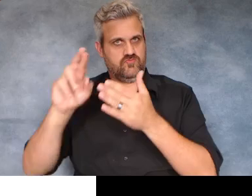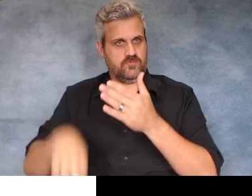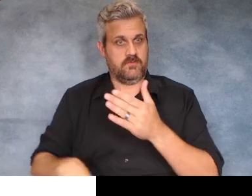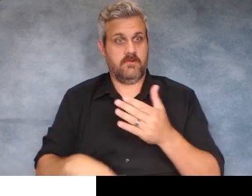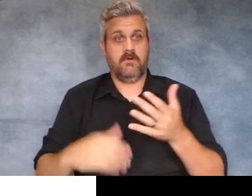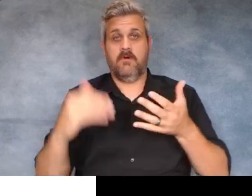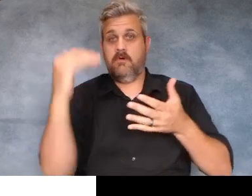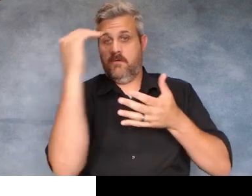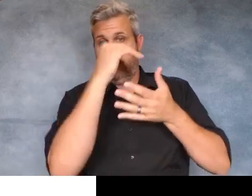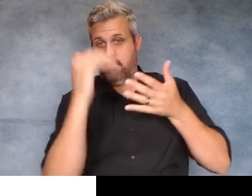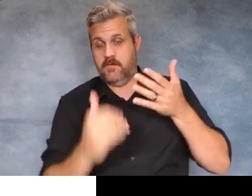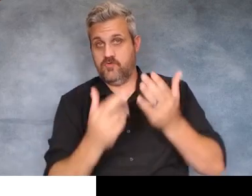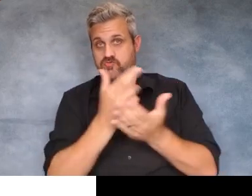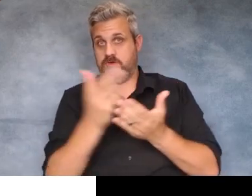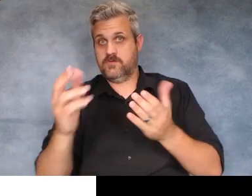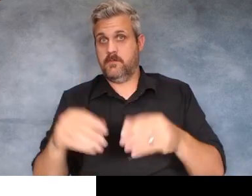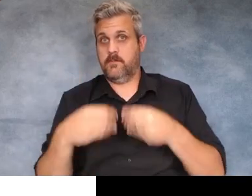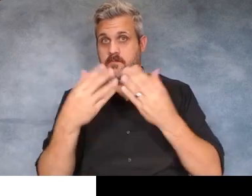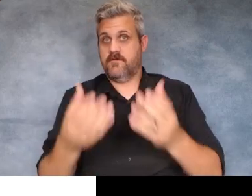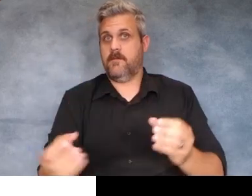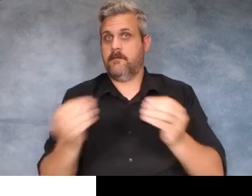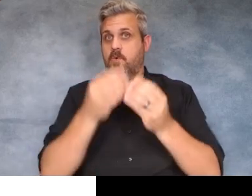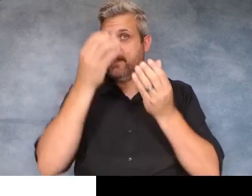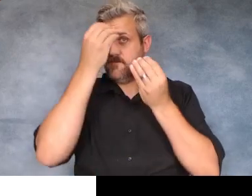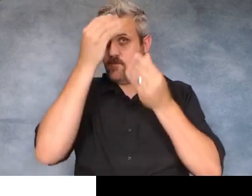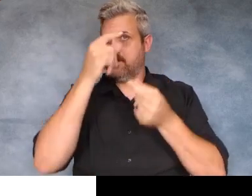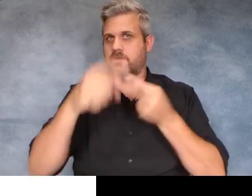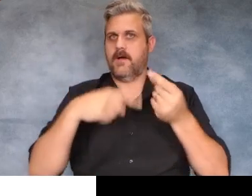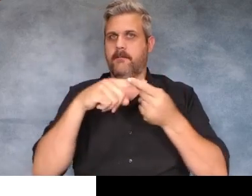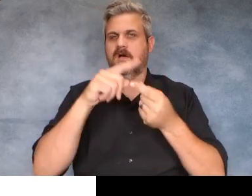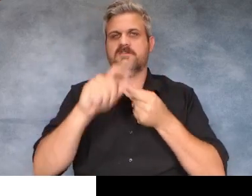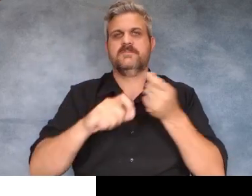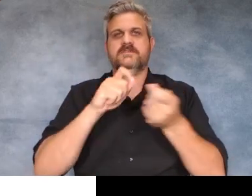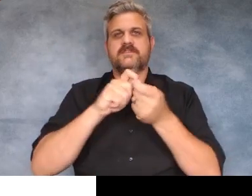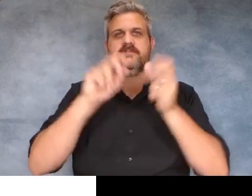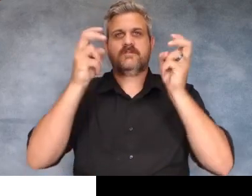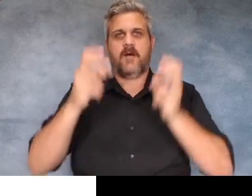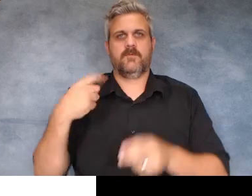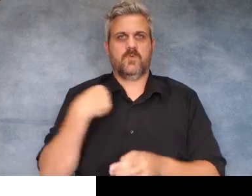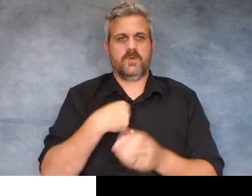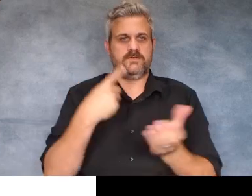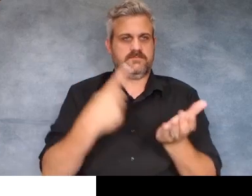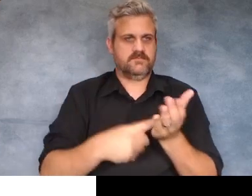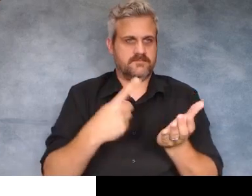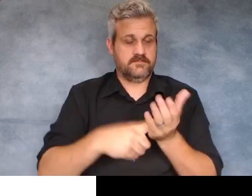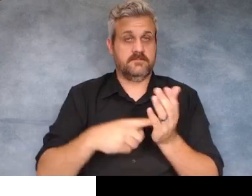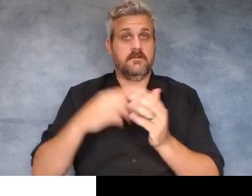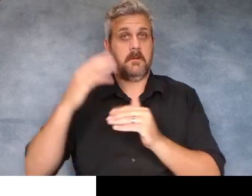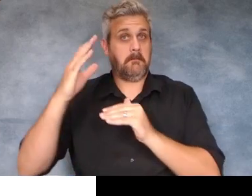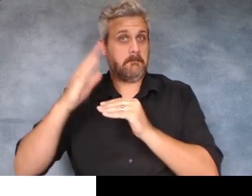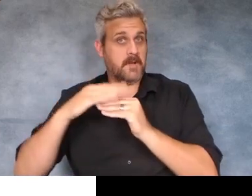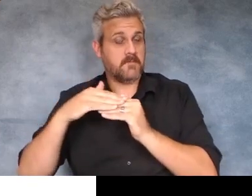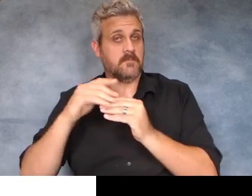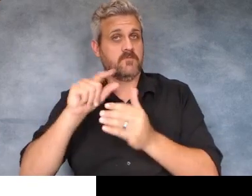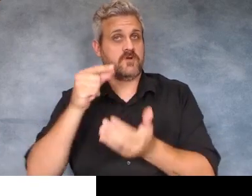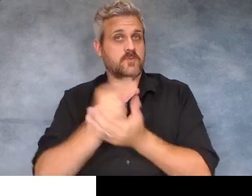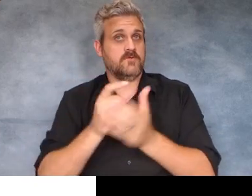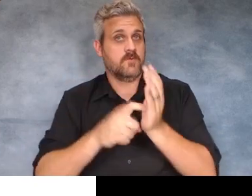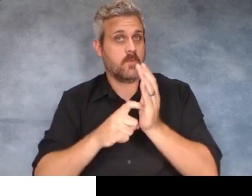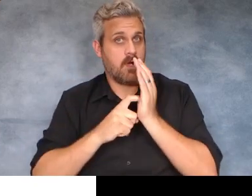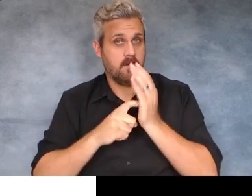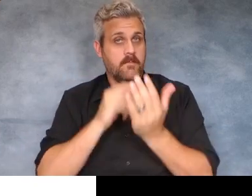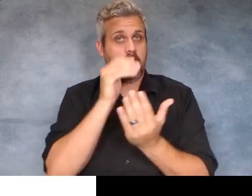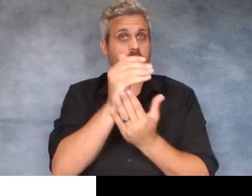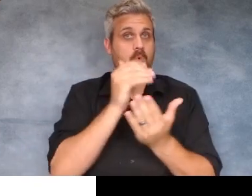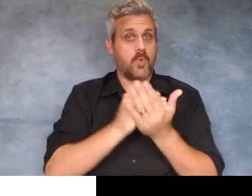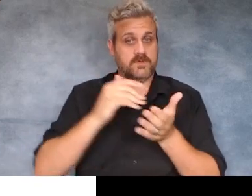resources provide more information on the specific topics discussed in the module. They include minimum graduation requirements, course of